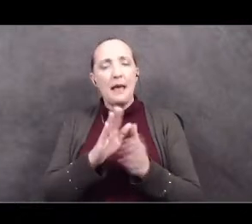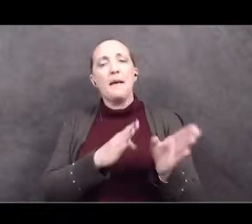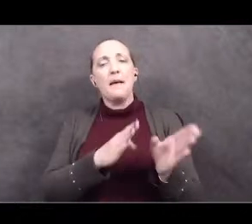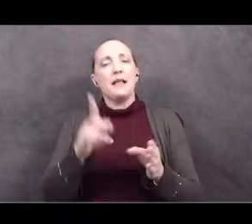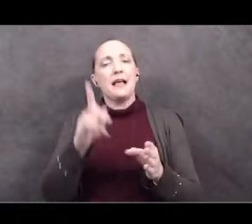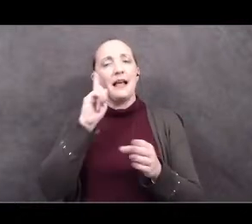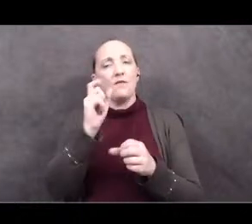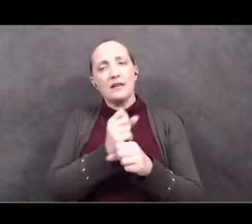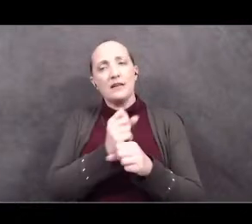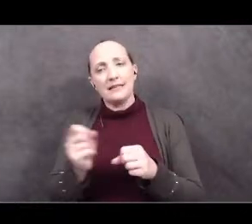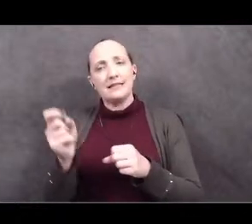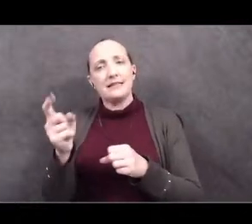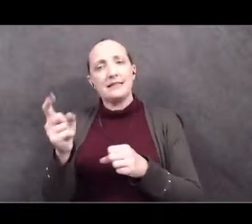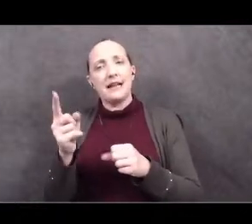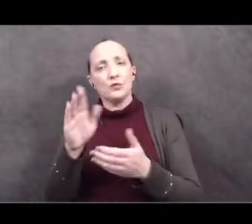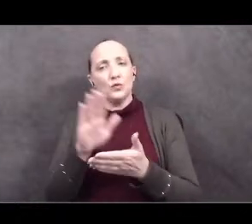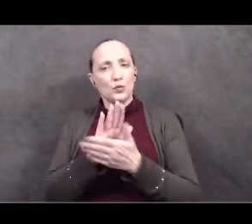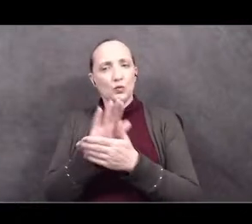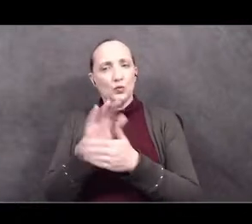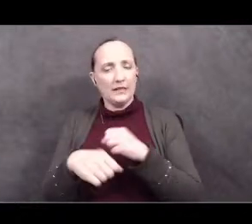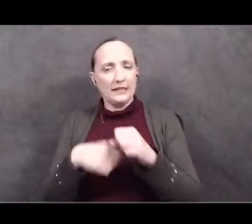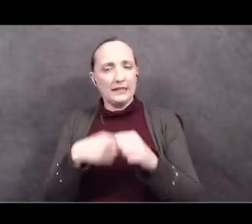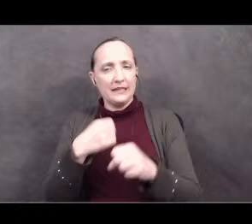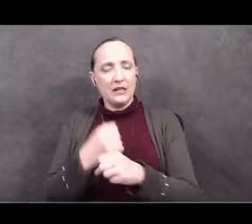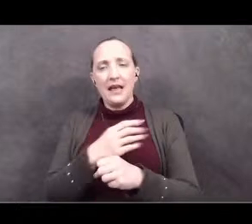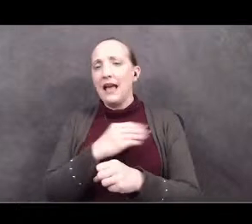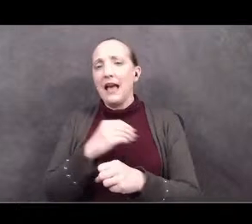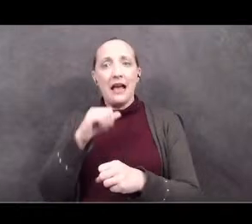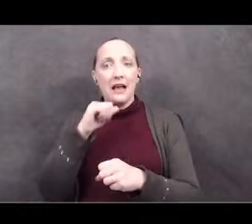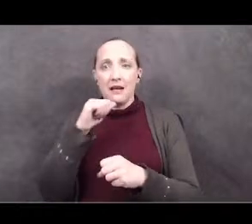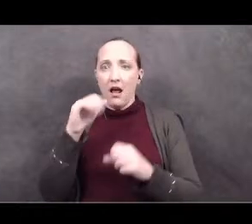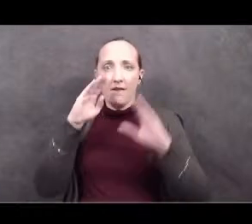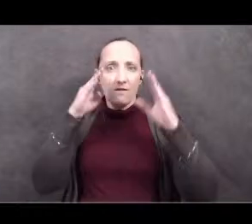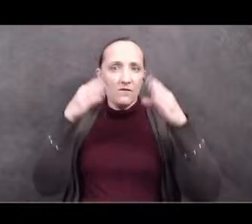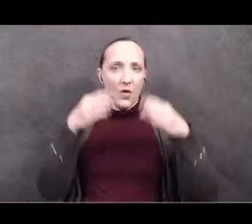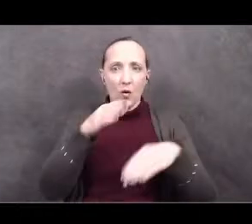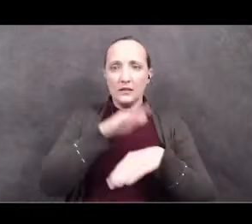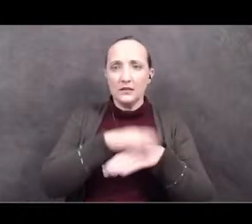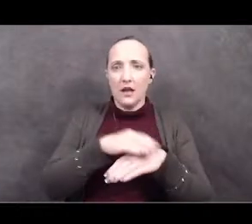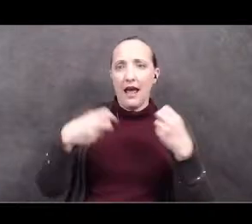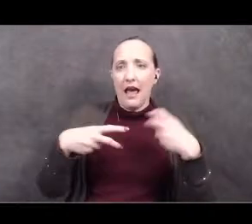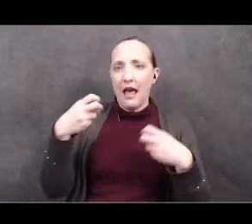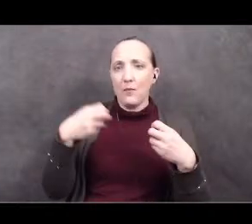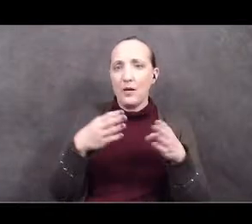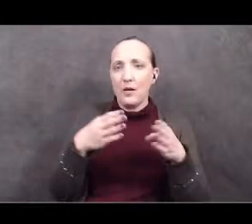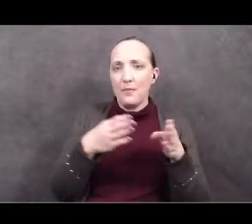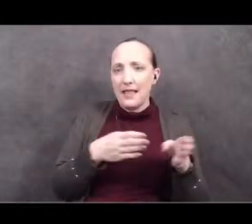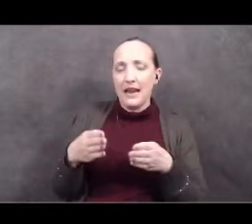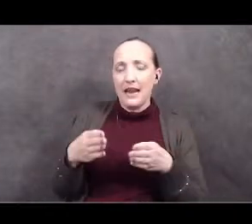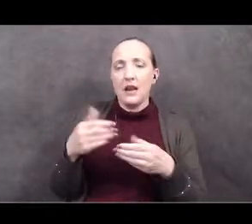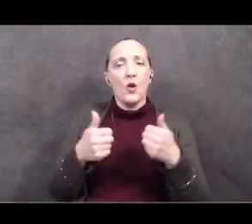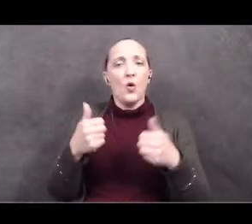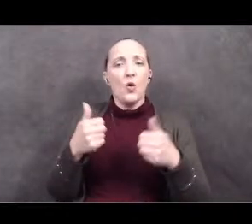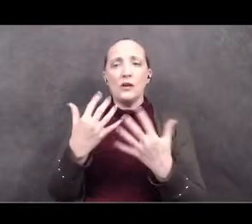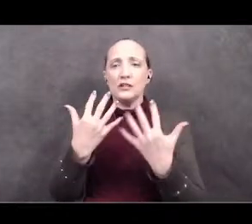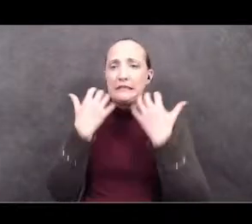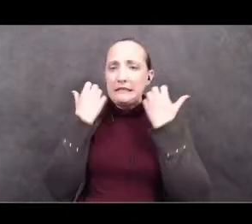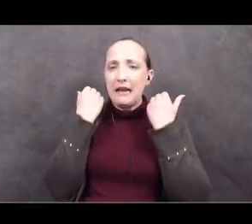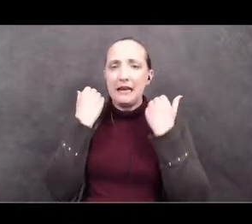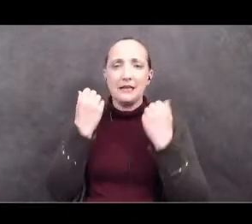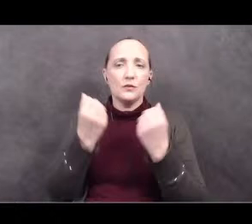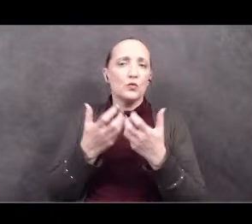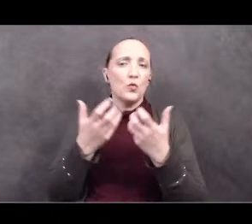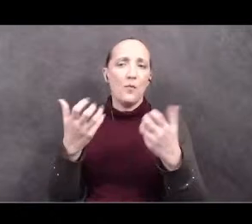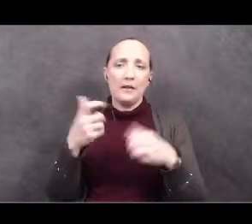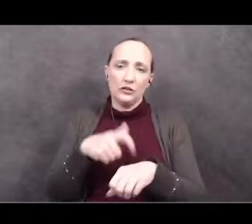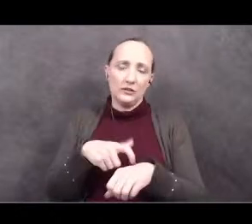school next school year and now focus on hybrid planning which is taking so much time of everyone